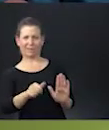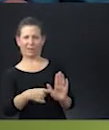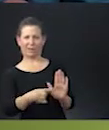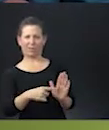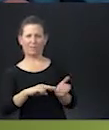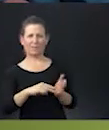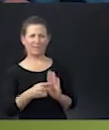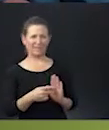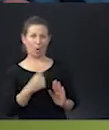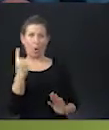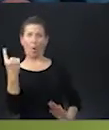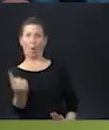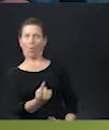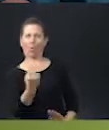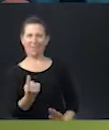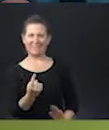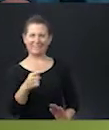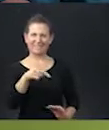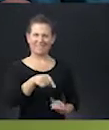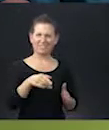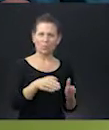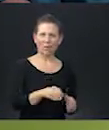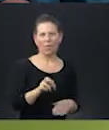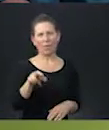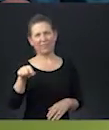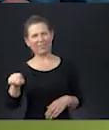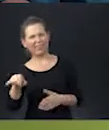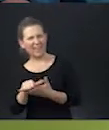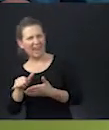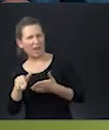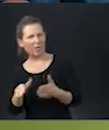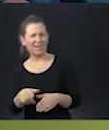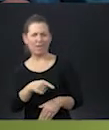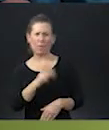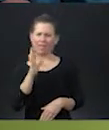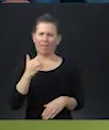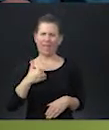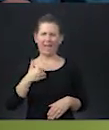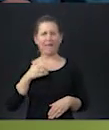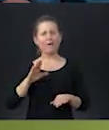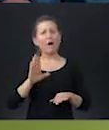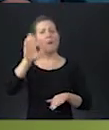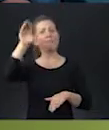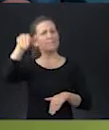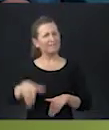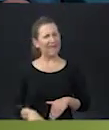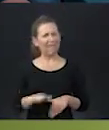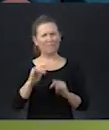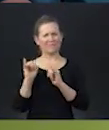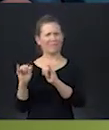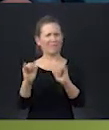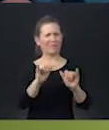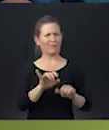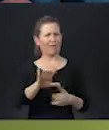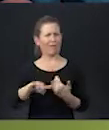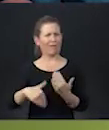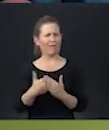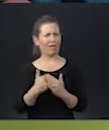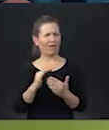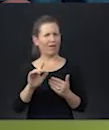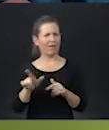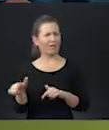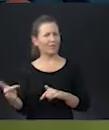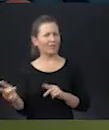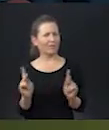individuals. Just because somebody has a label or a disability doesn't mean they're always going to be this or that. They're going to experience the ups and downs of life just